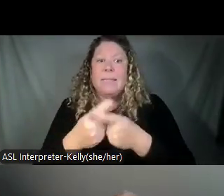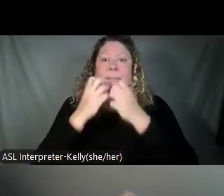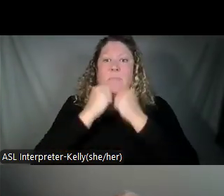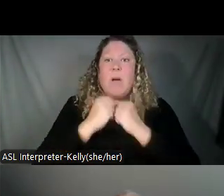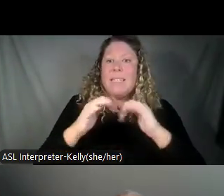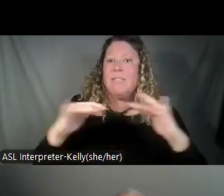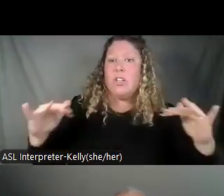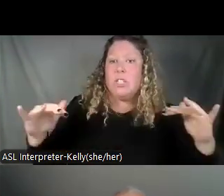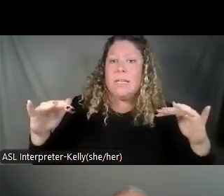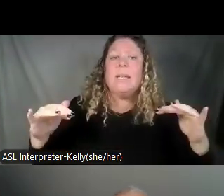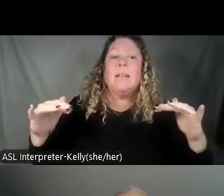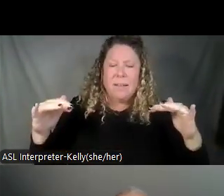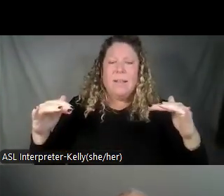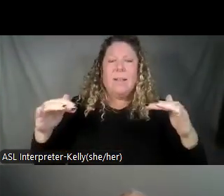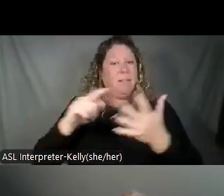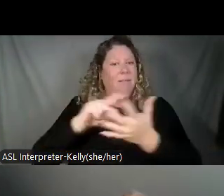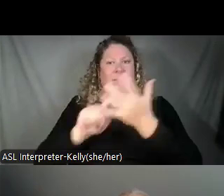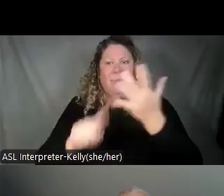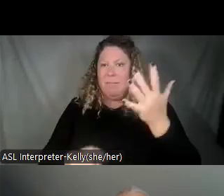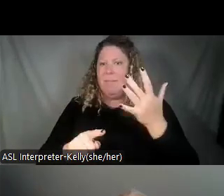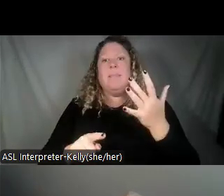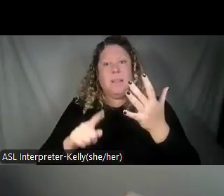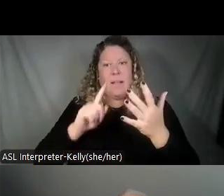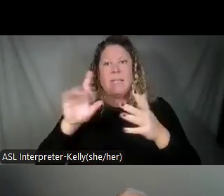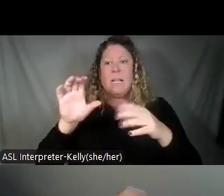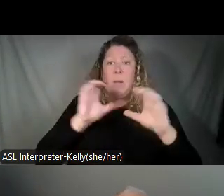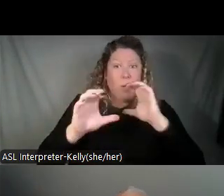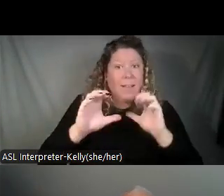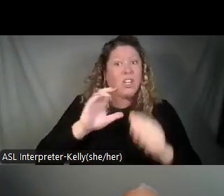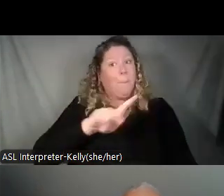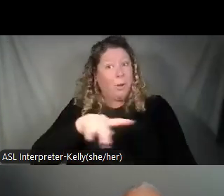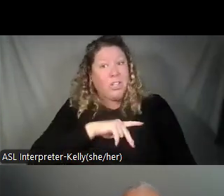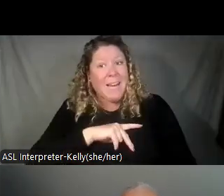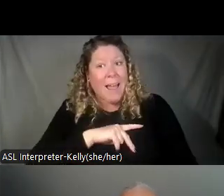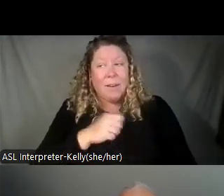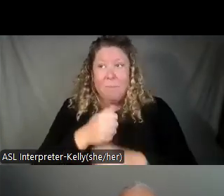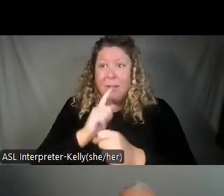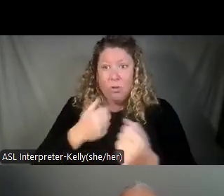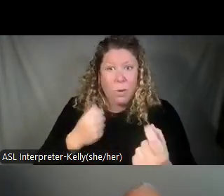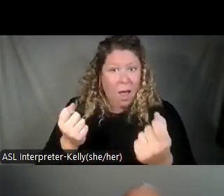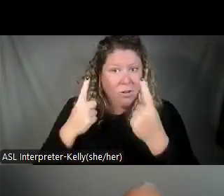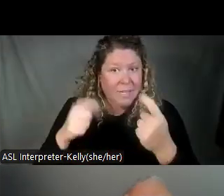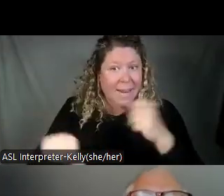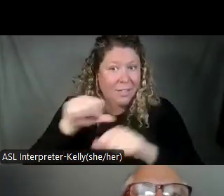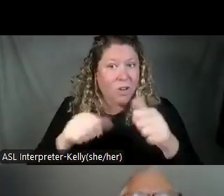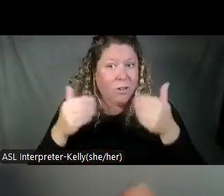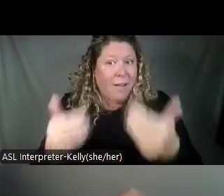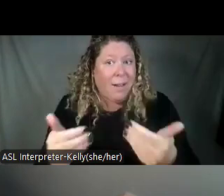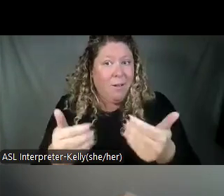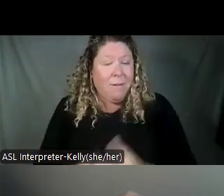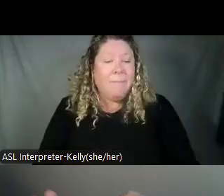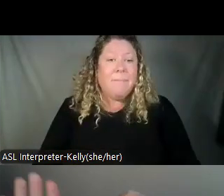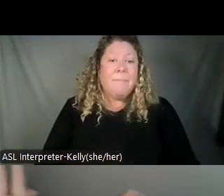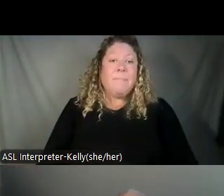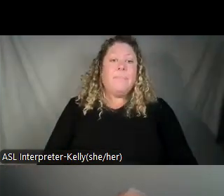that have to do with communication and personality, understanding each other. Now, when I talk about